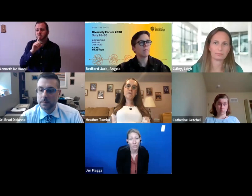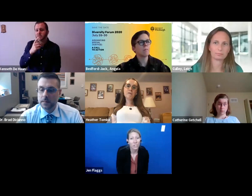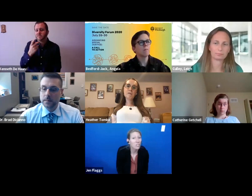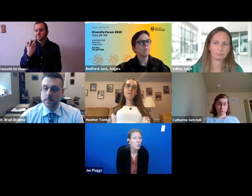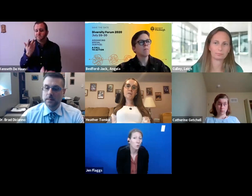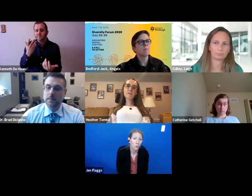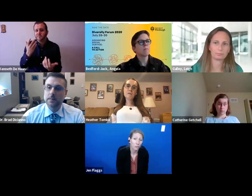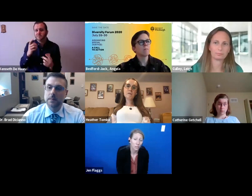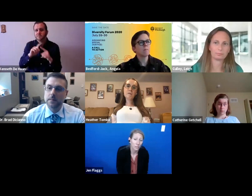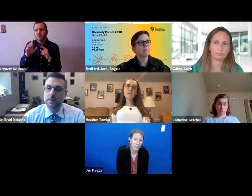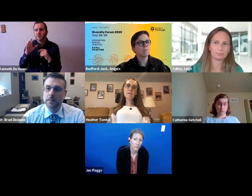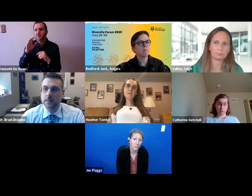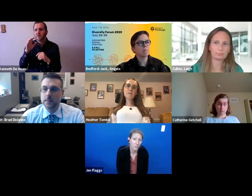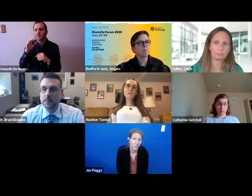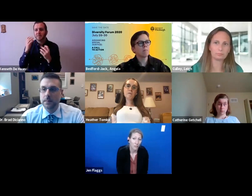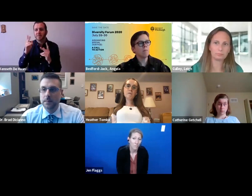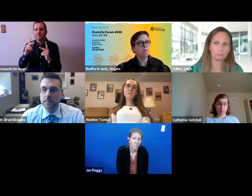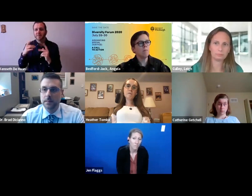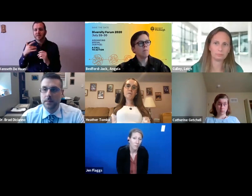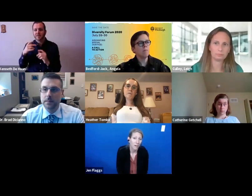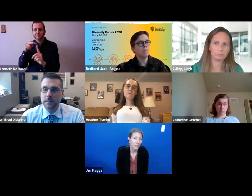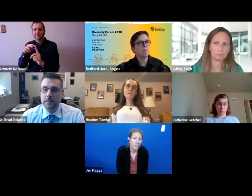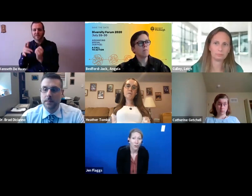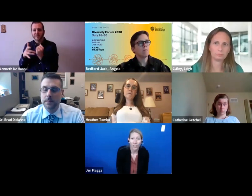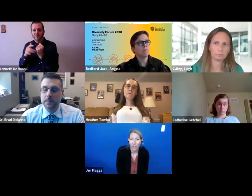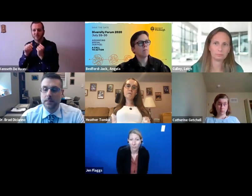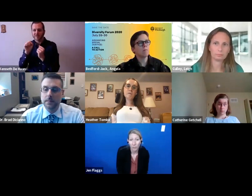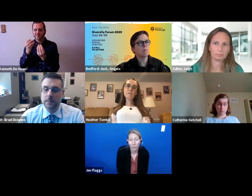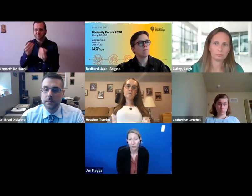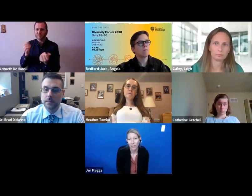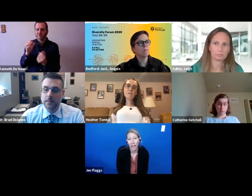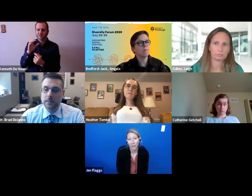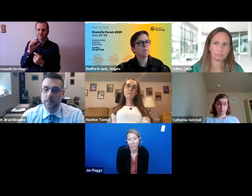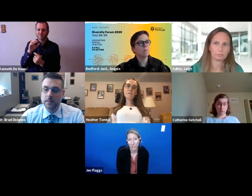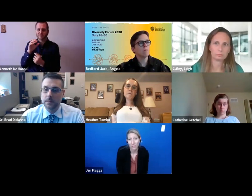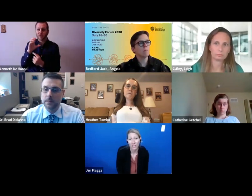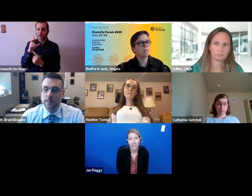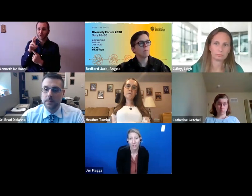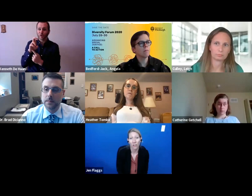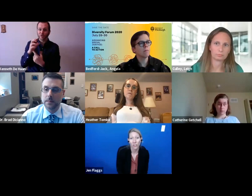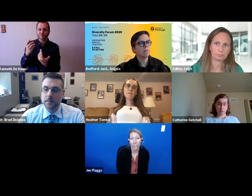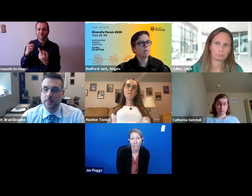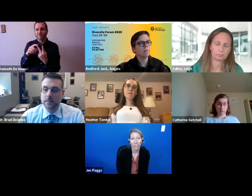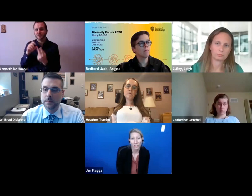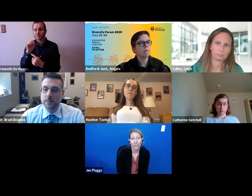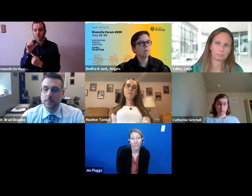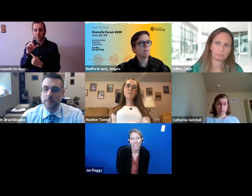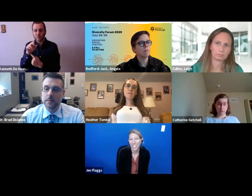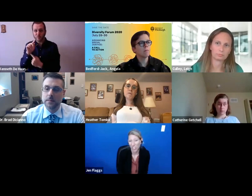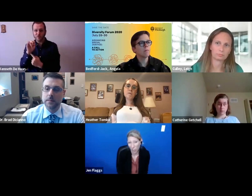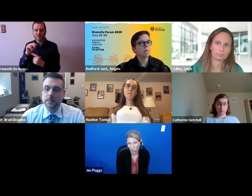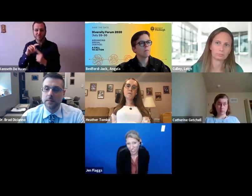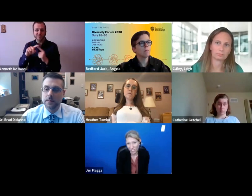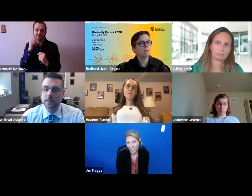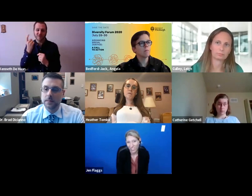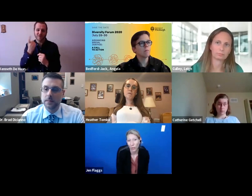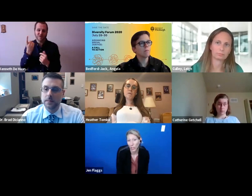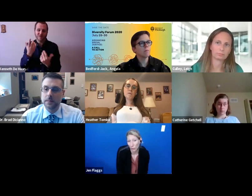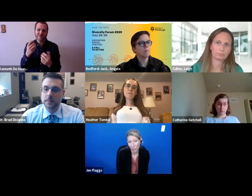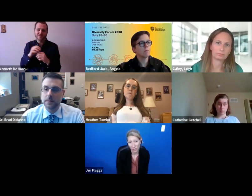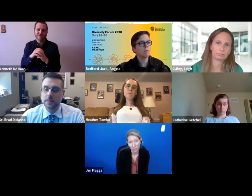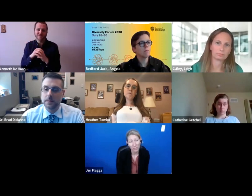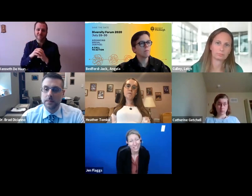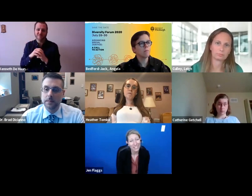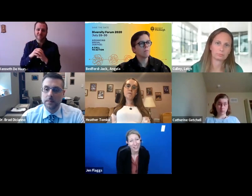I use it as a tool. But there are a lot of people that have specific technology, then they think it's a cure or